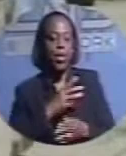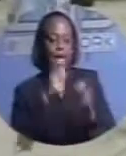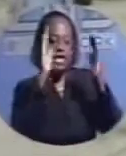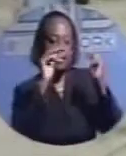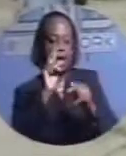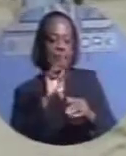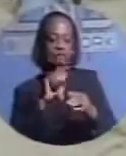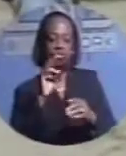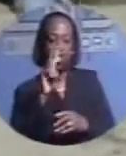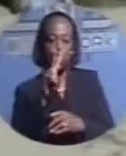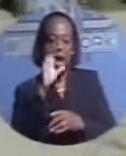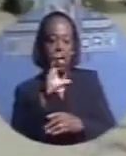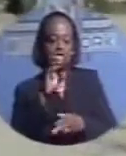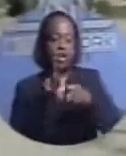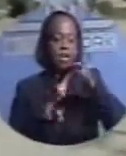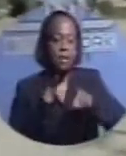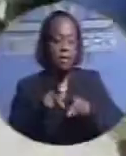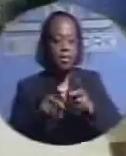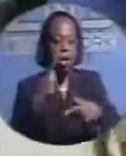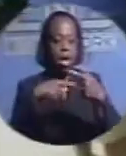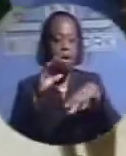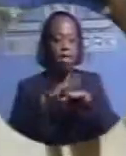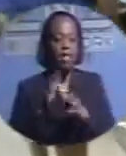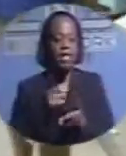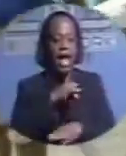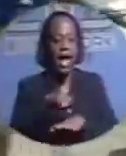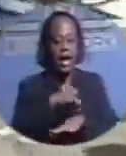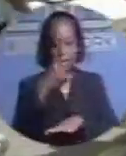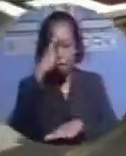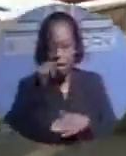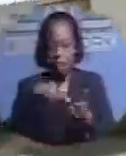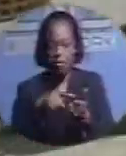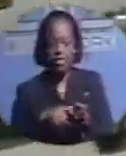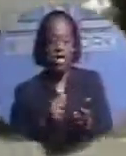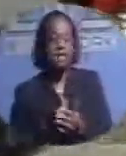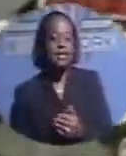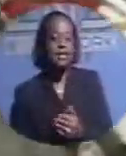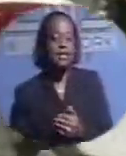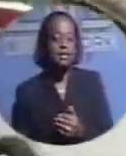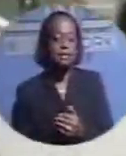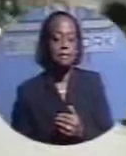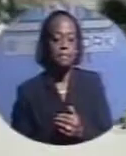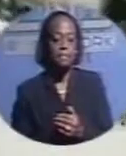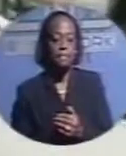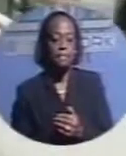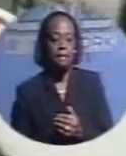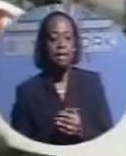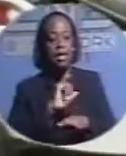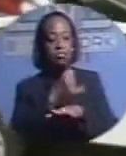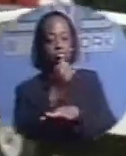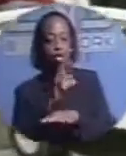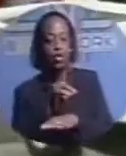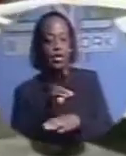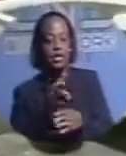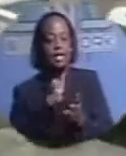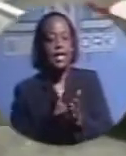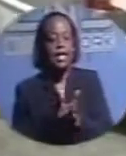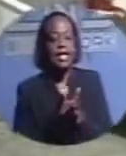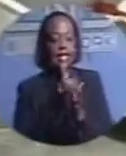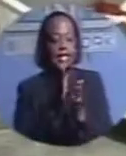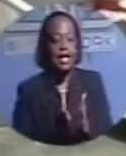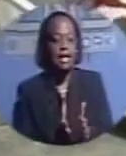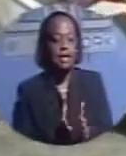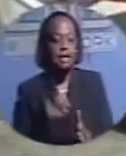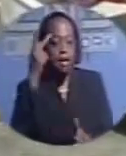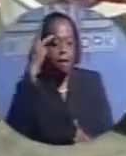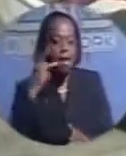people that will come on island just for this event. They will be a combination of the junior sailors as well as their parents and